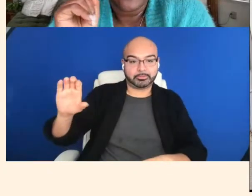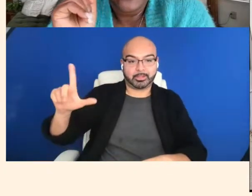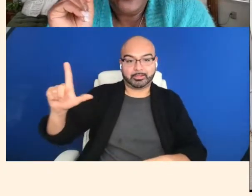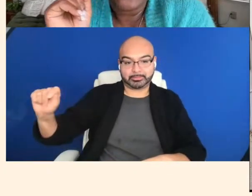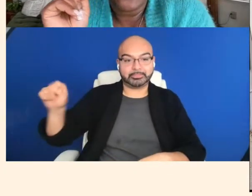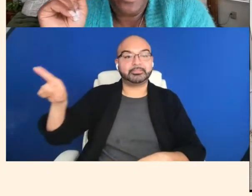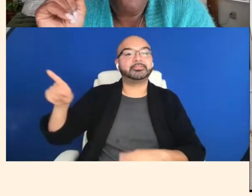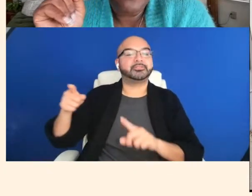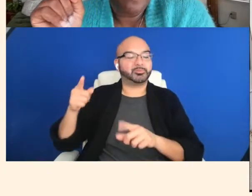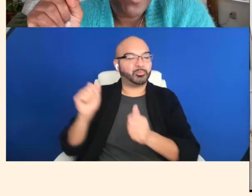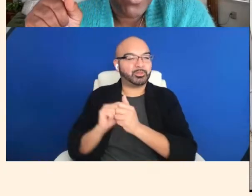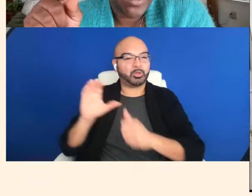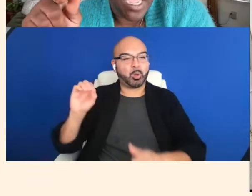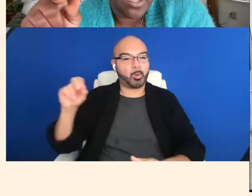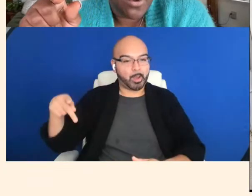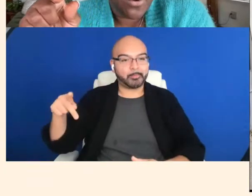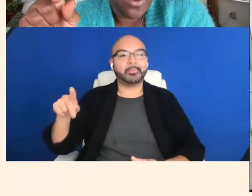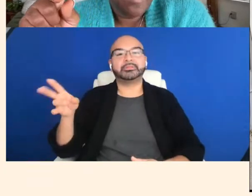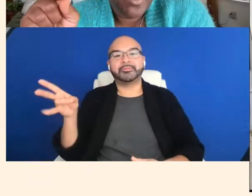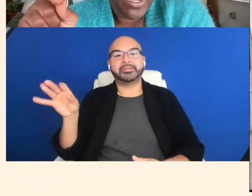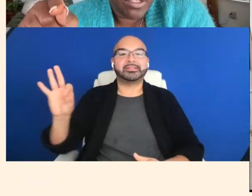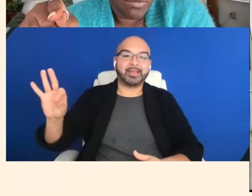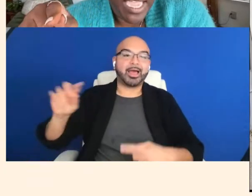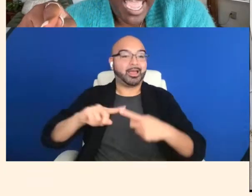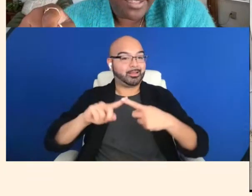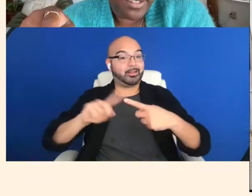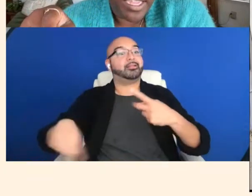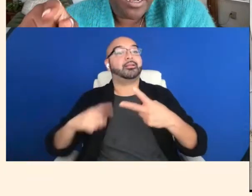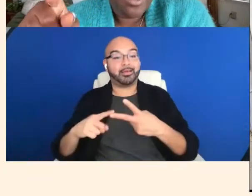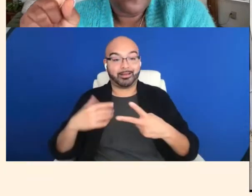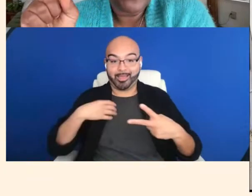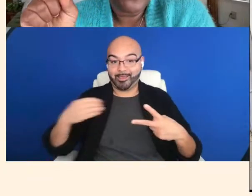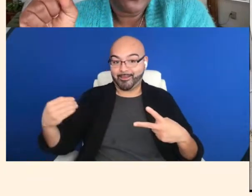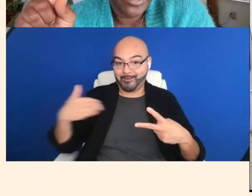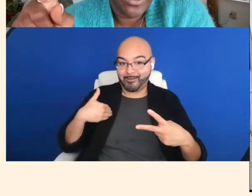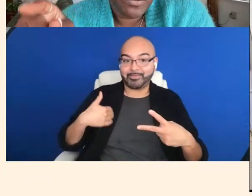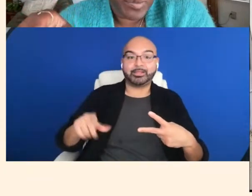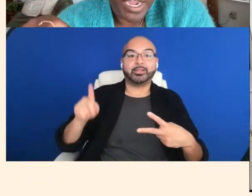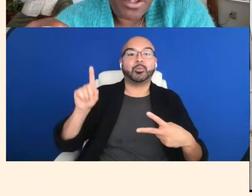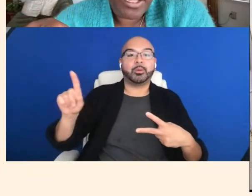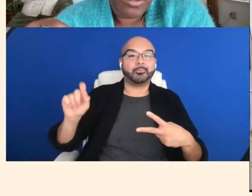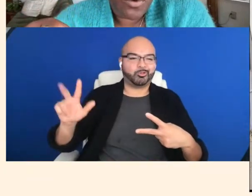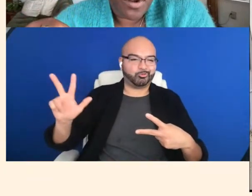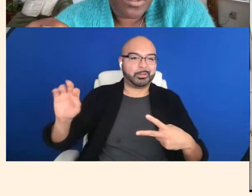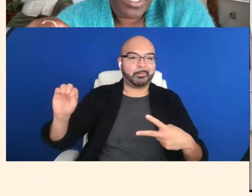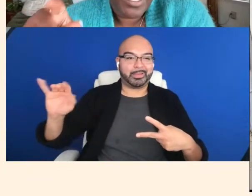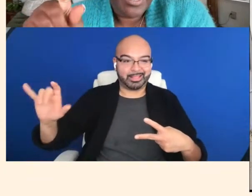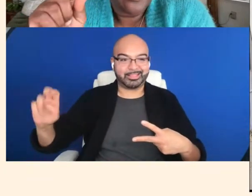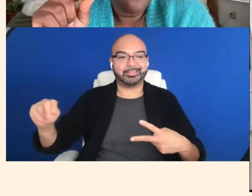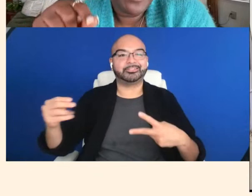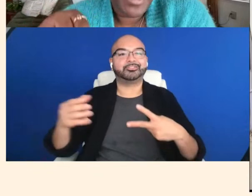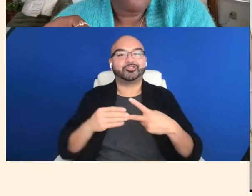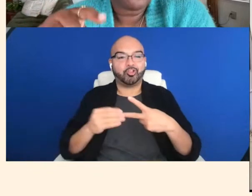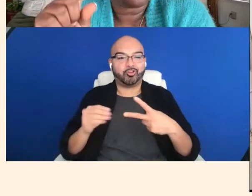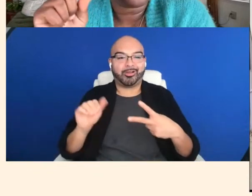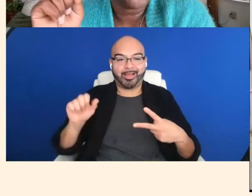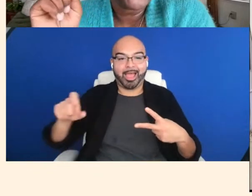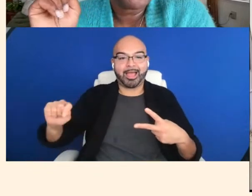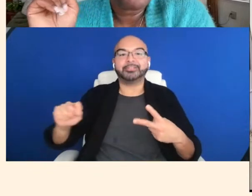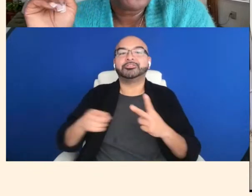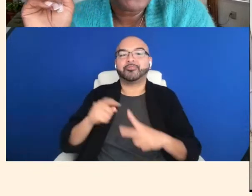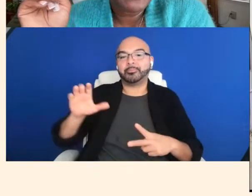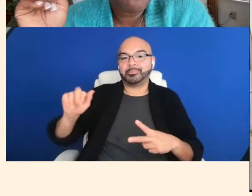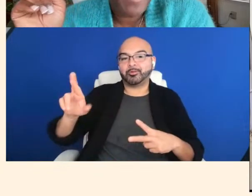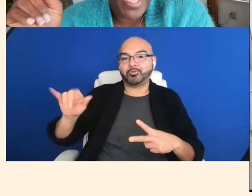789, and then having the $1 million, $1.3 million asset from the donation from Carolyn North, and even having